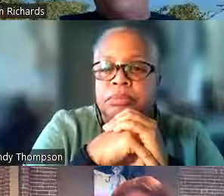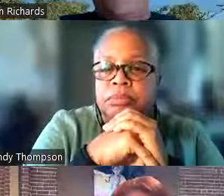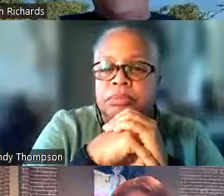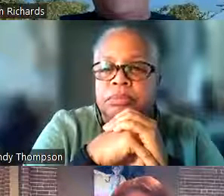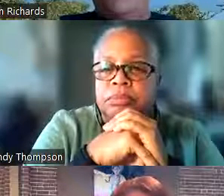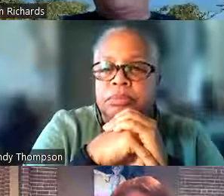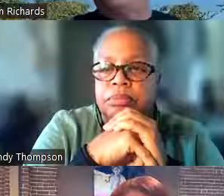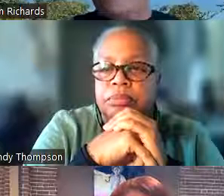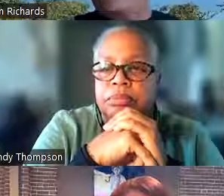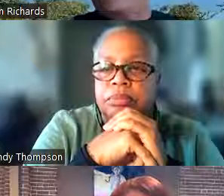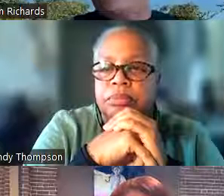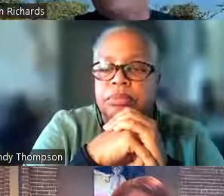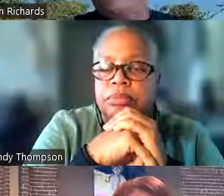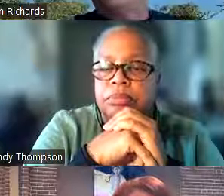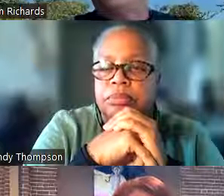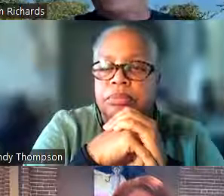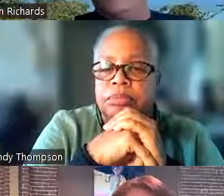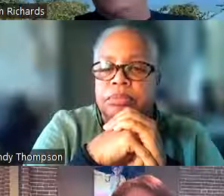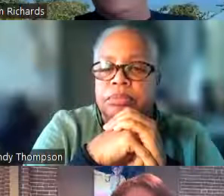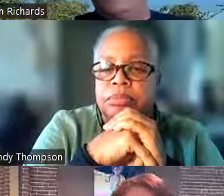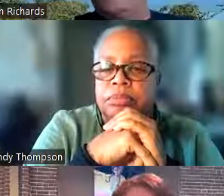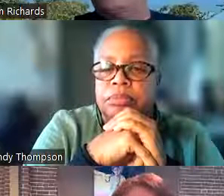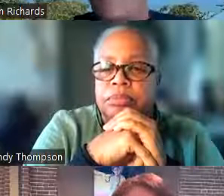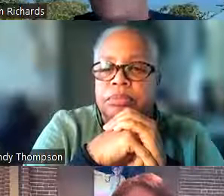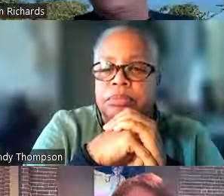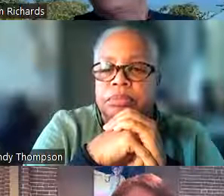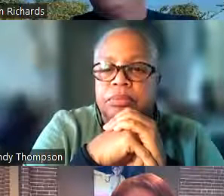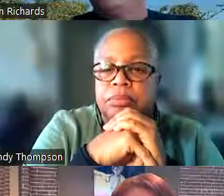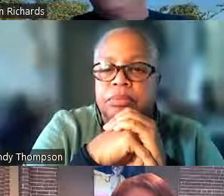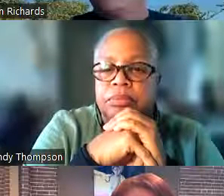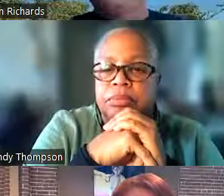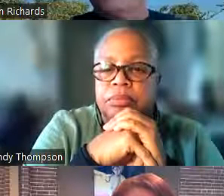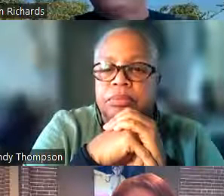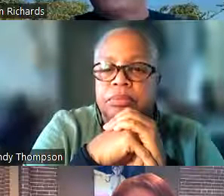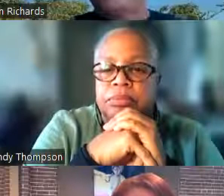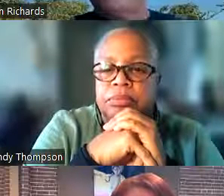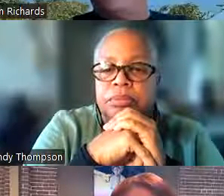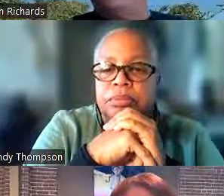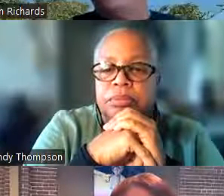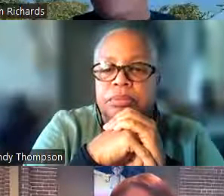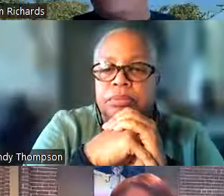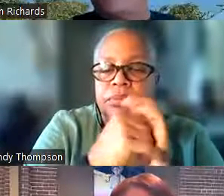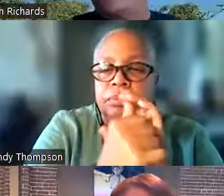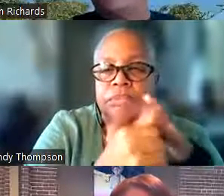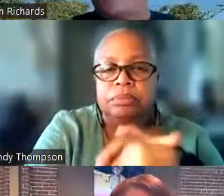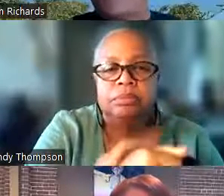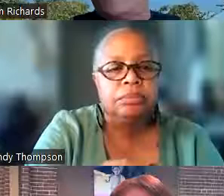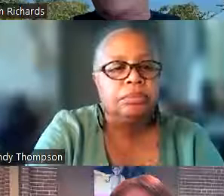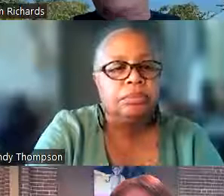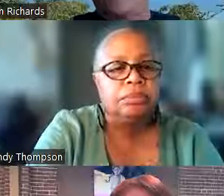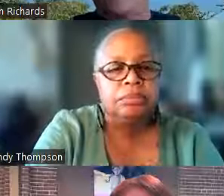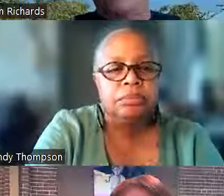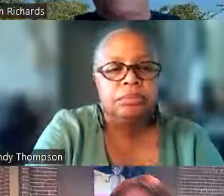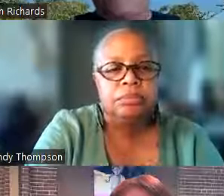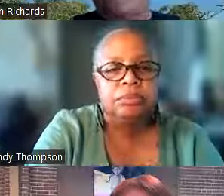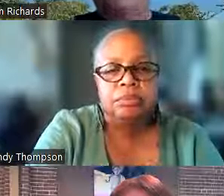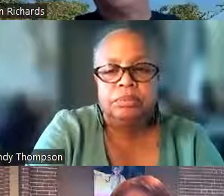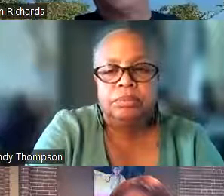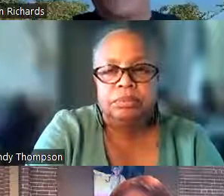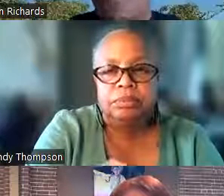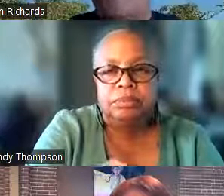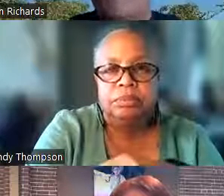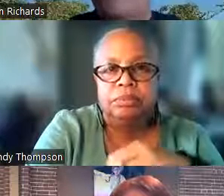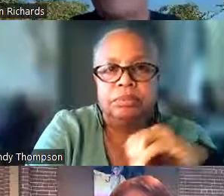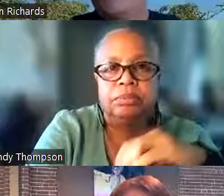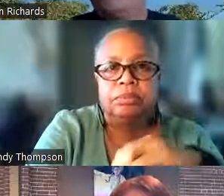For any other information, please view the chat. We have listed all the numbers, and also